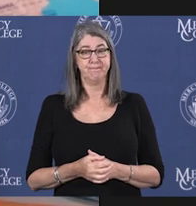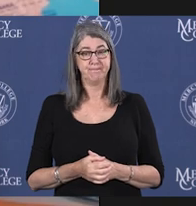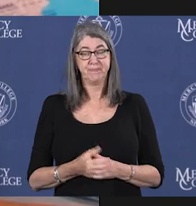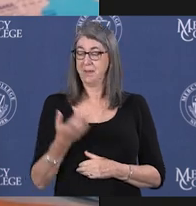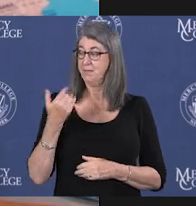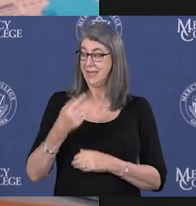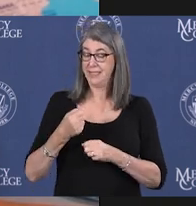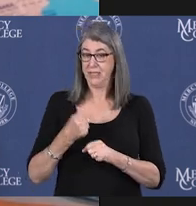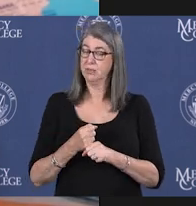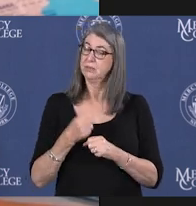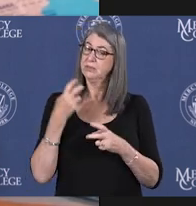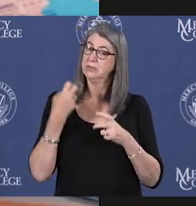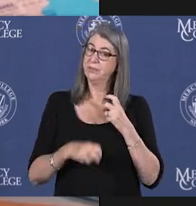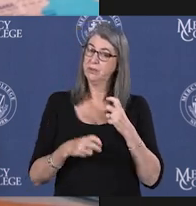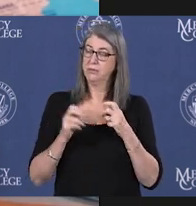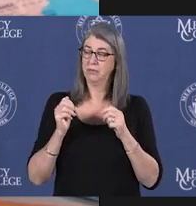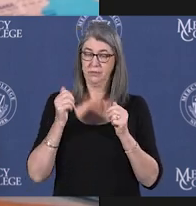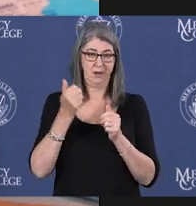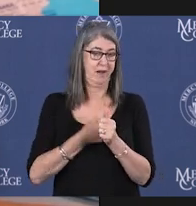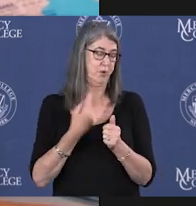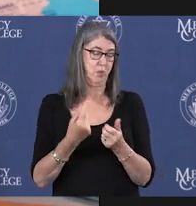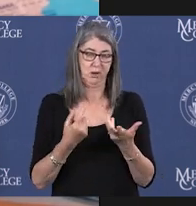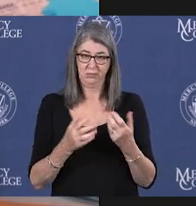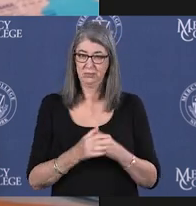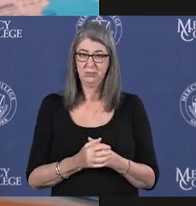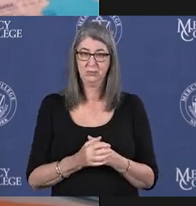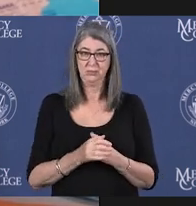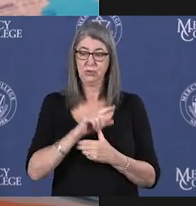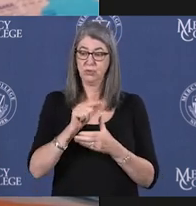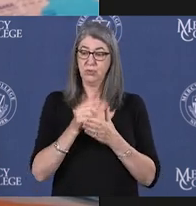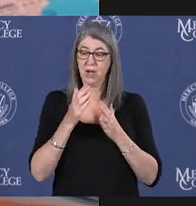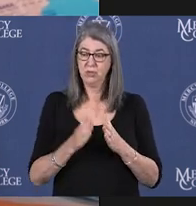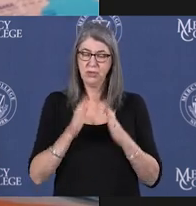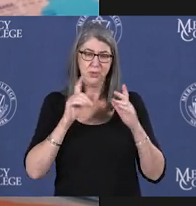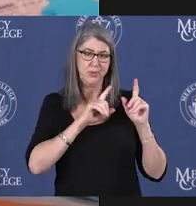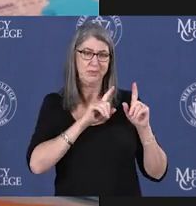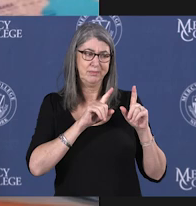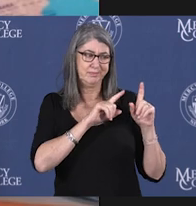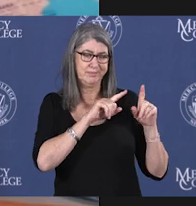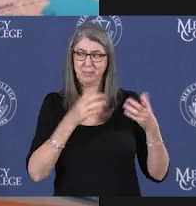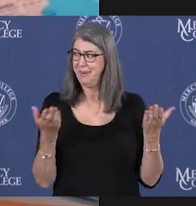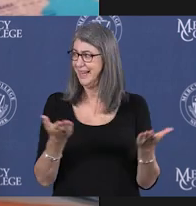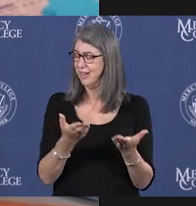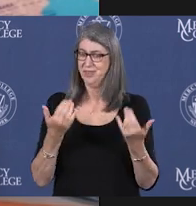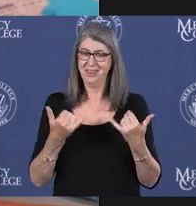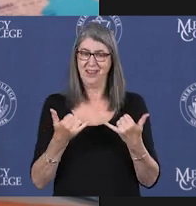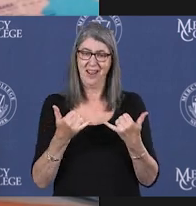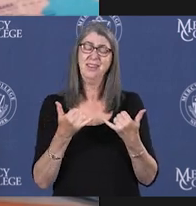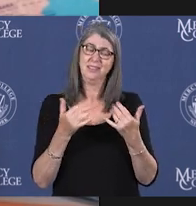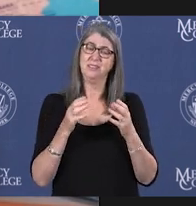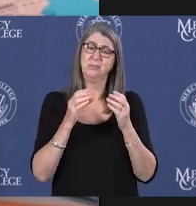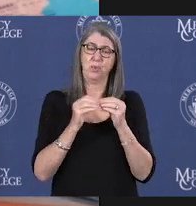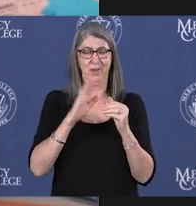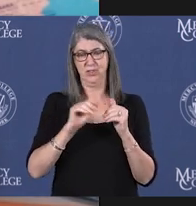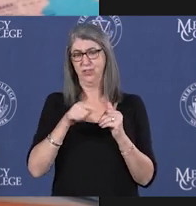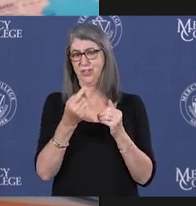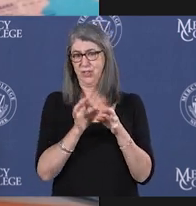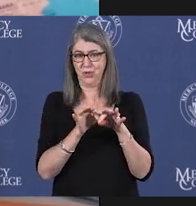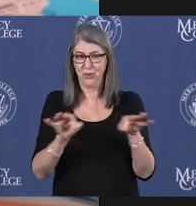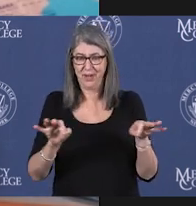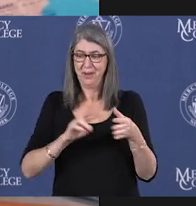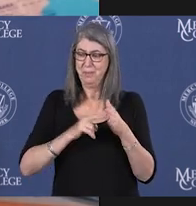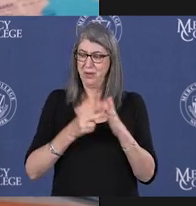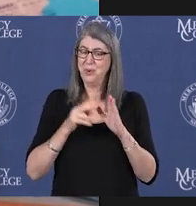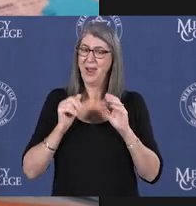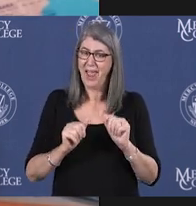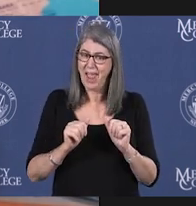The past year has been difficult for everyone. Graduates, your attendance here today means so much more than a degree. It means